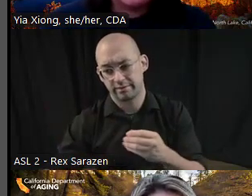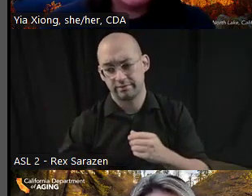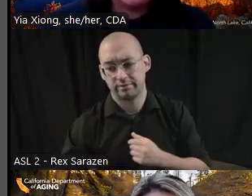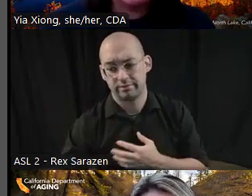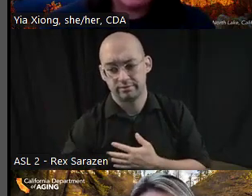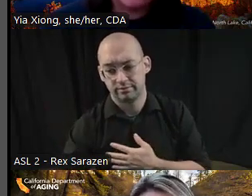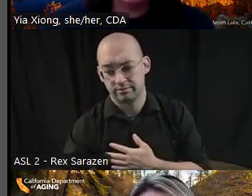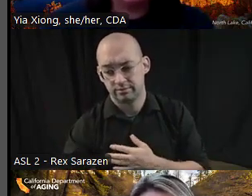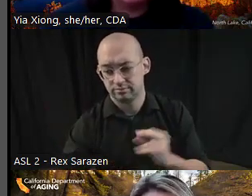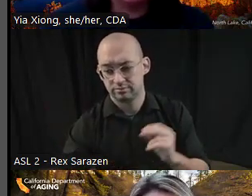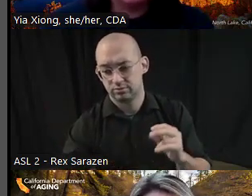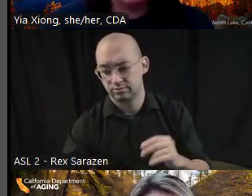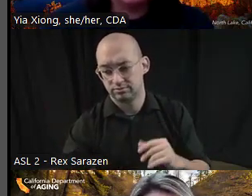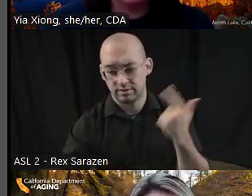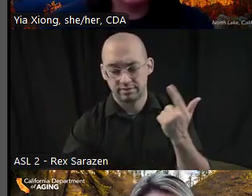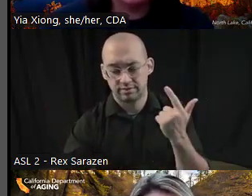Nope, I think that's a great